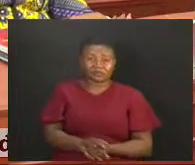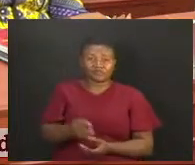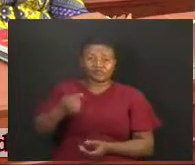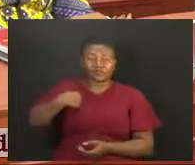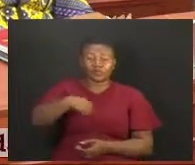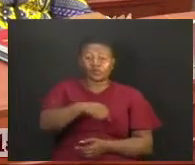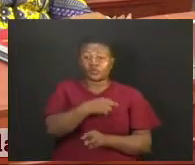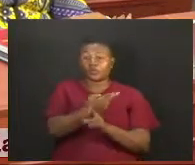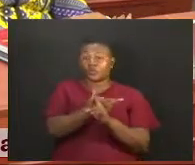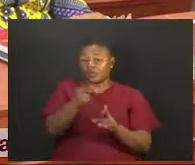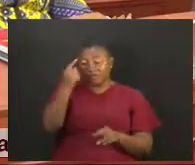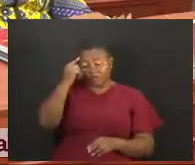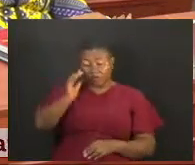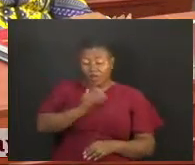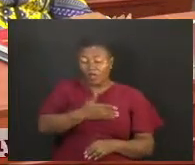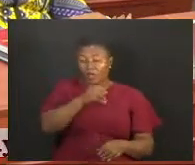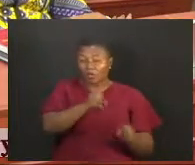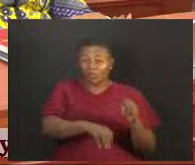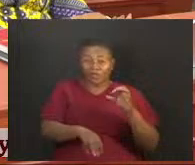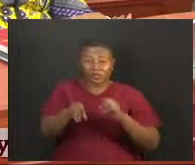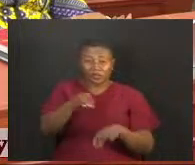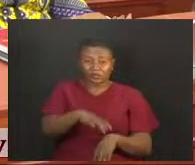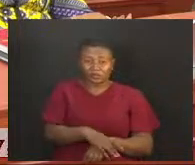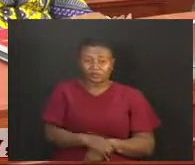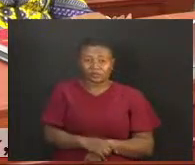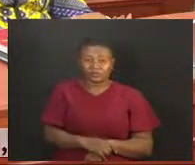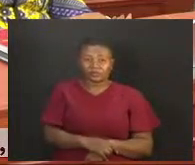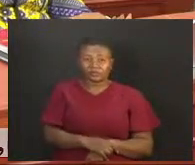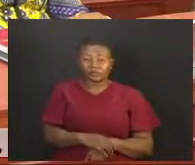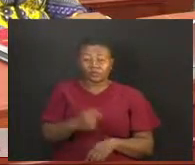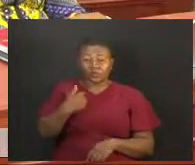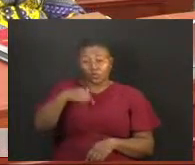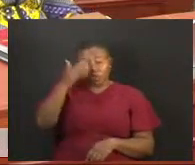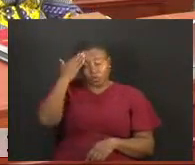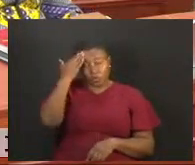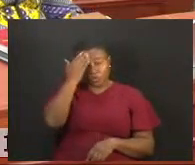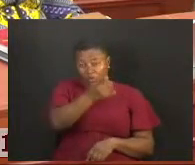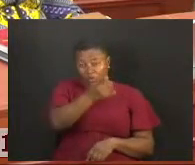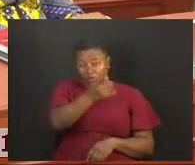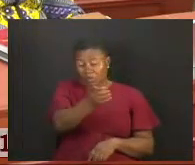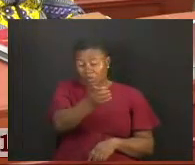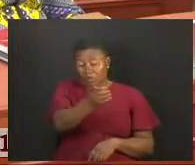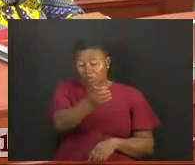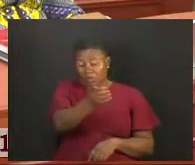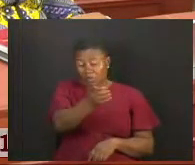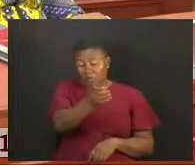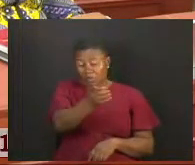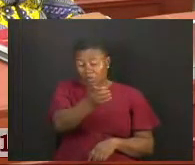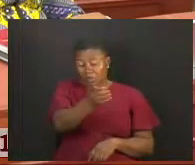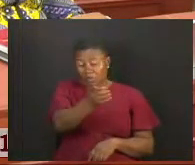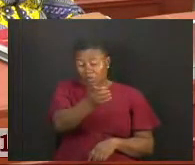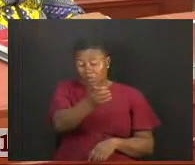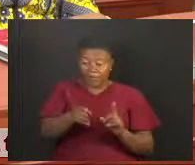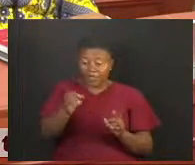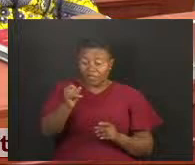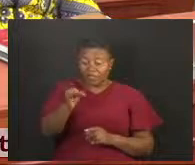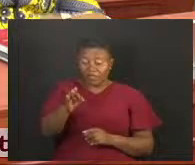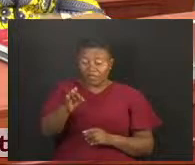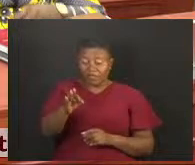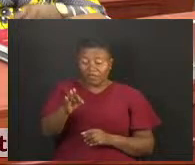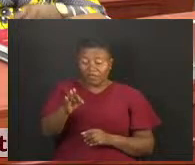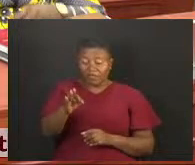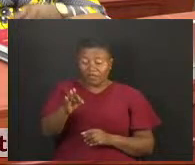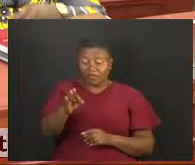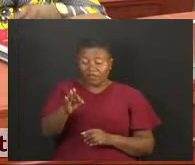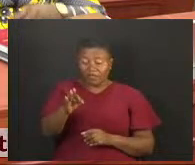our comments. We know they are not ready, but if the minister is going to stay, Mr. Speaker,